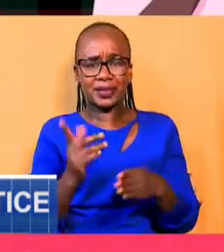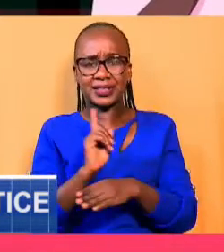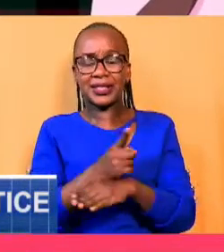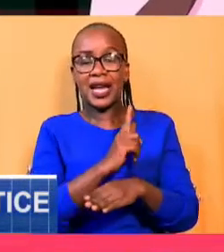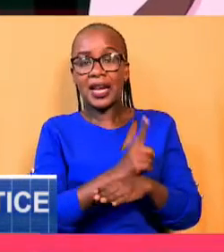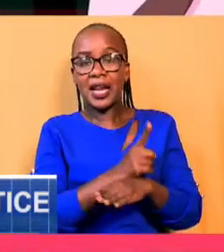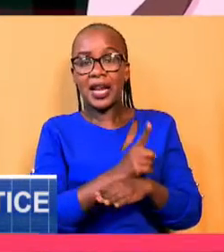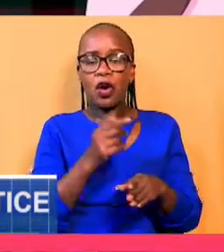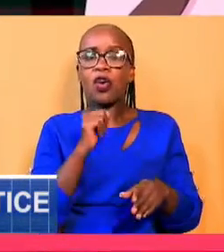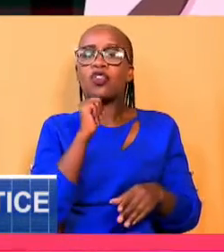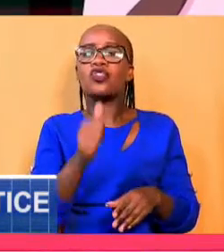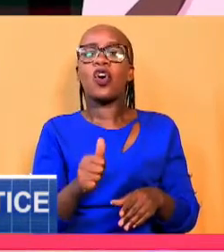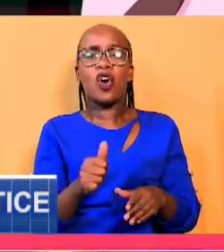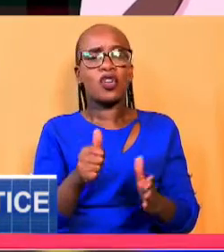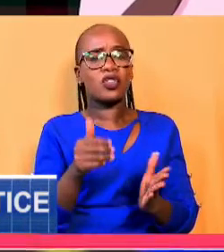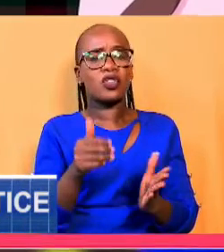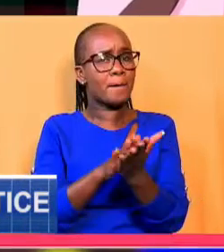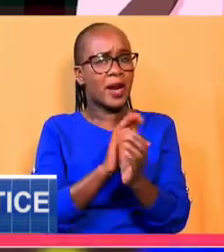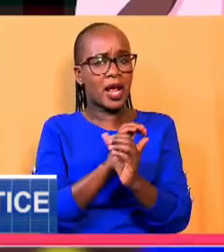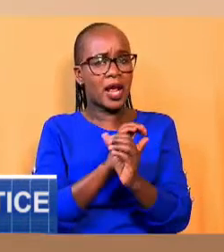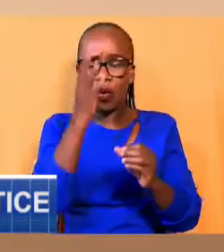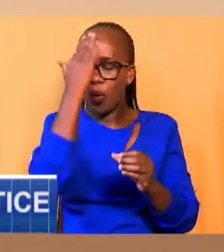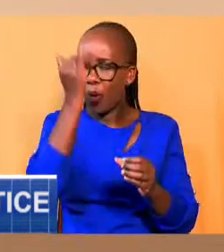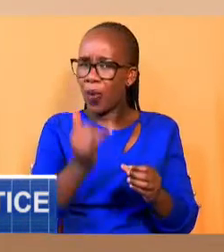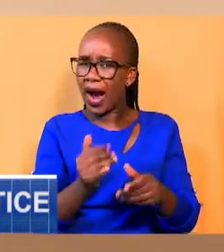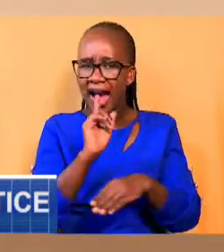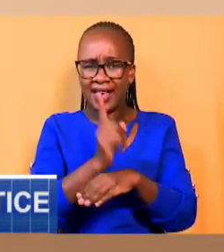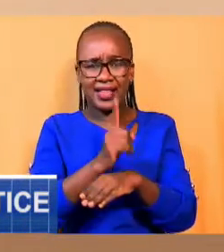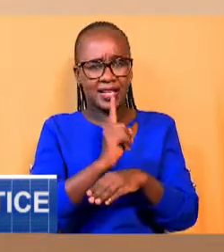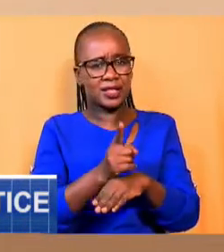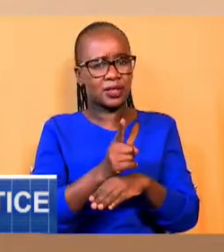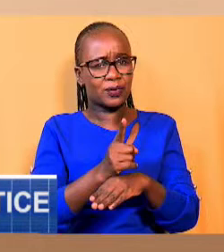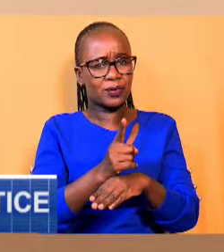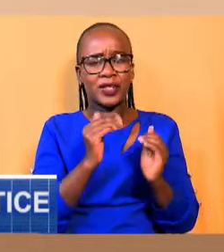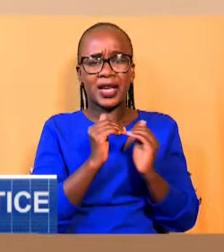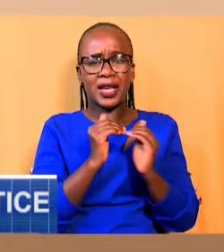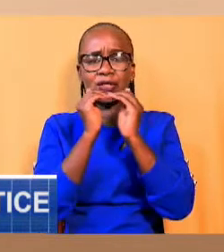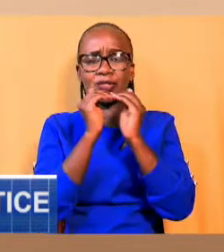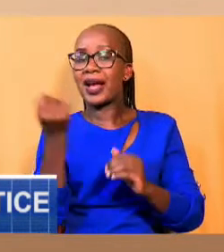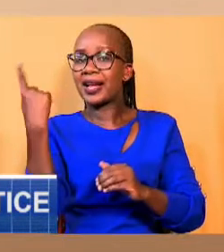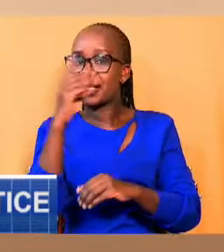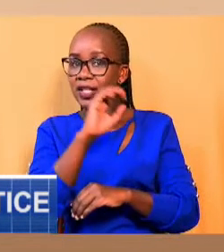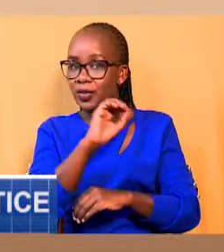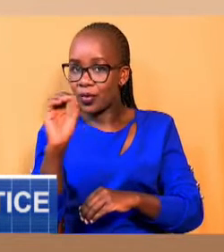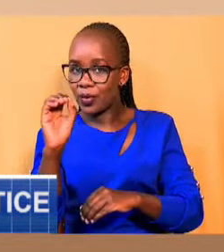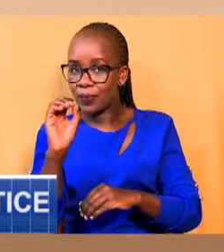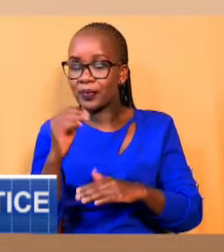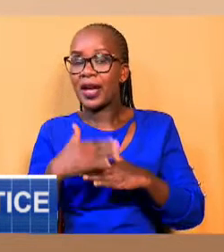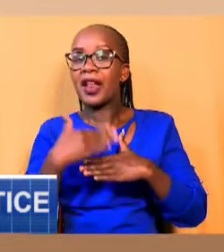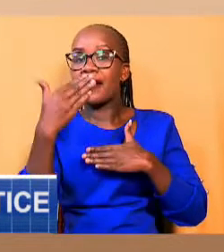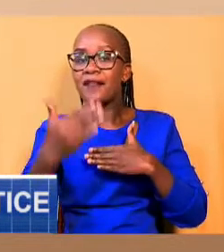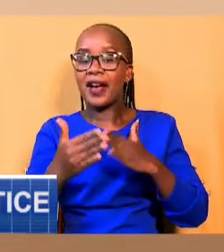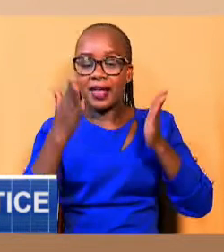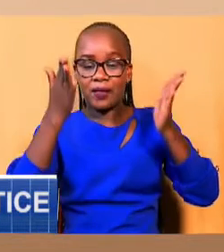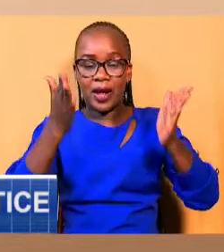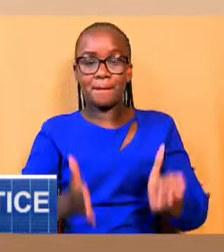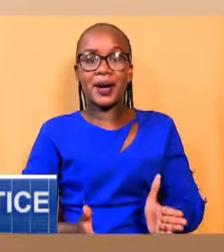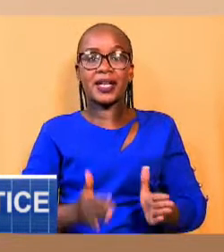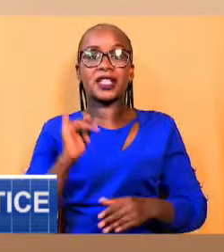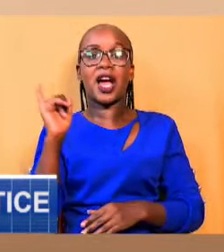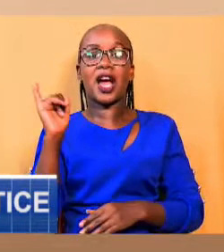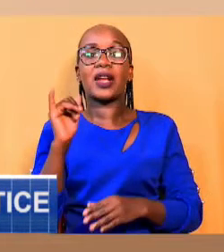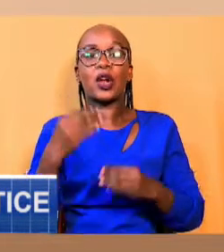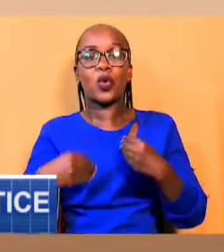instruction and then not comply because the instruction was not adequately understood. Further, a person